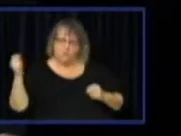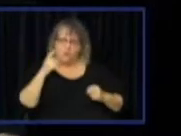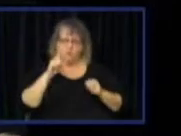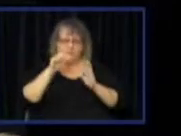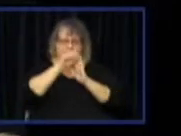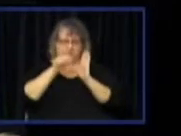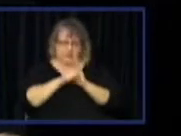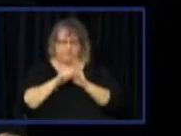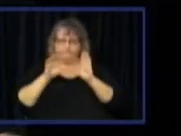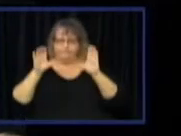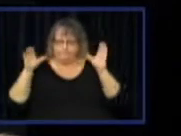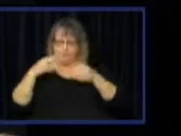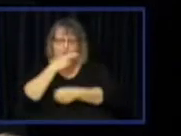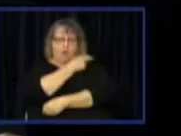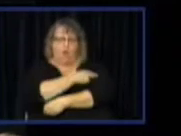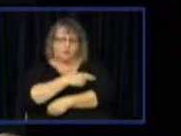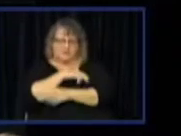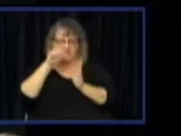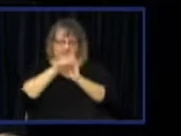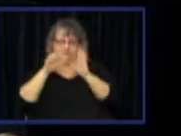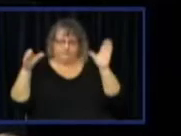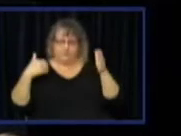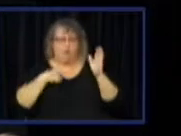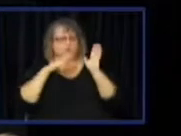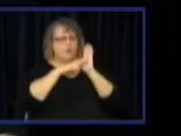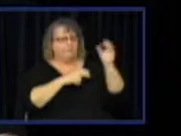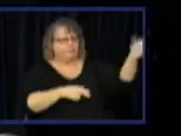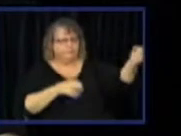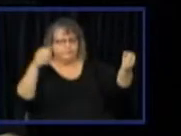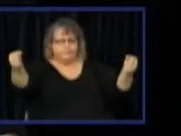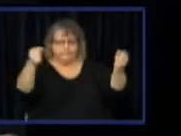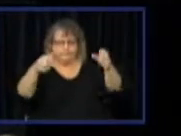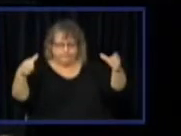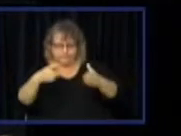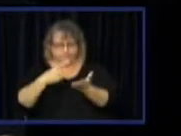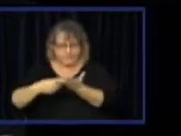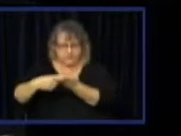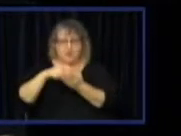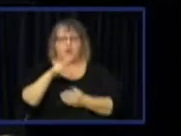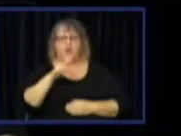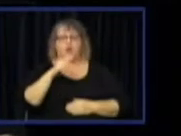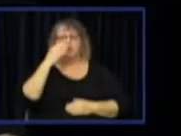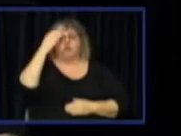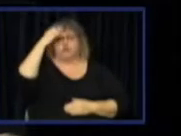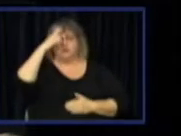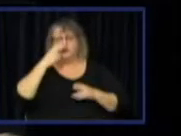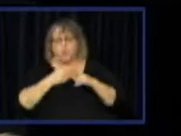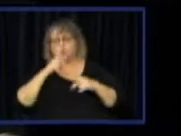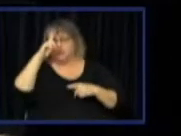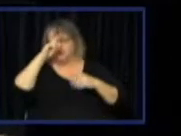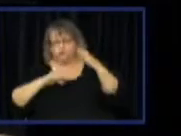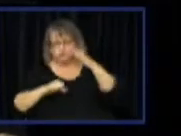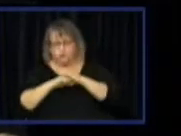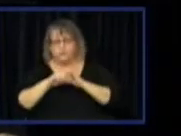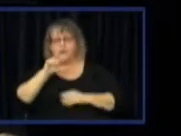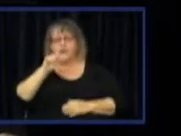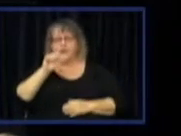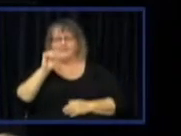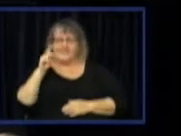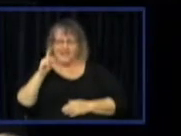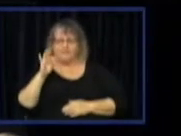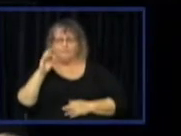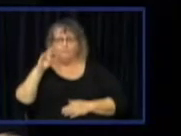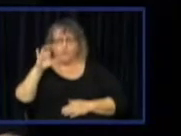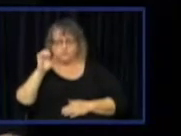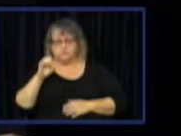the hospitals in the state have representatives at the stroke task force meeting to pull our resources so